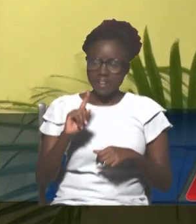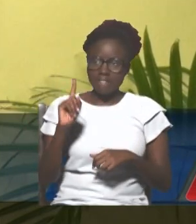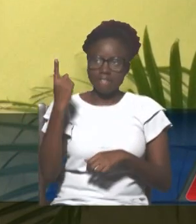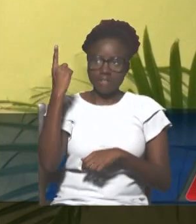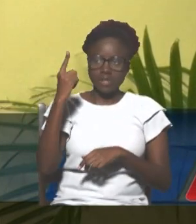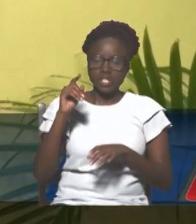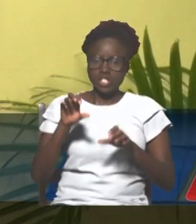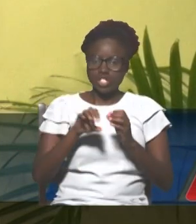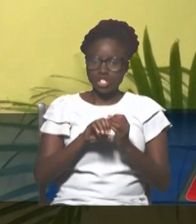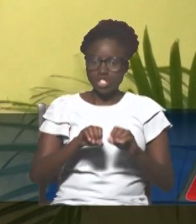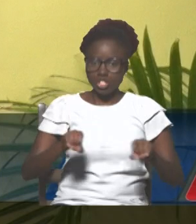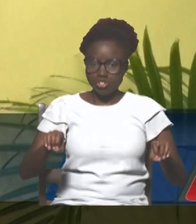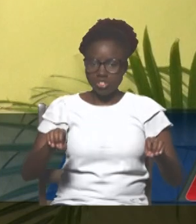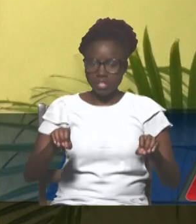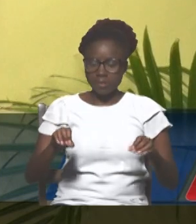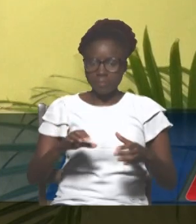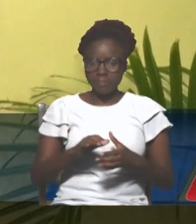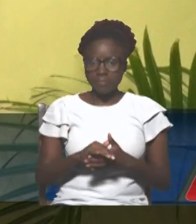Agbir,